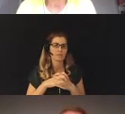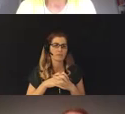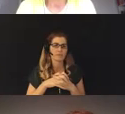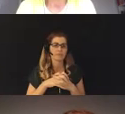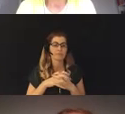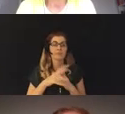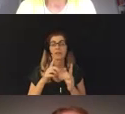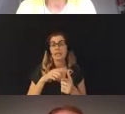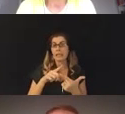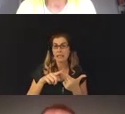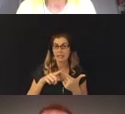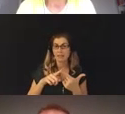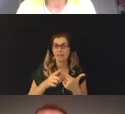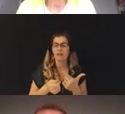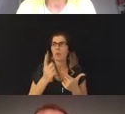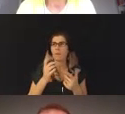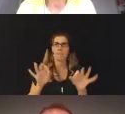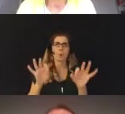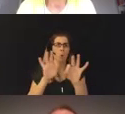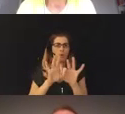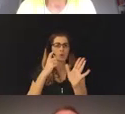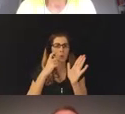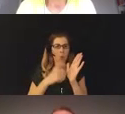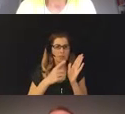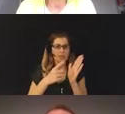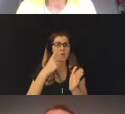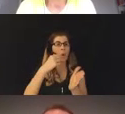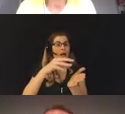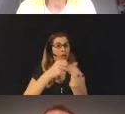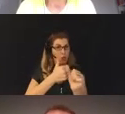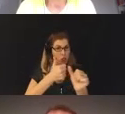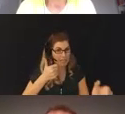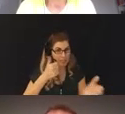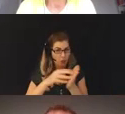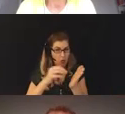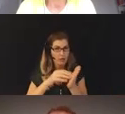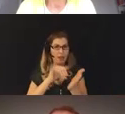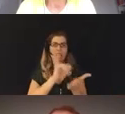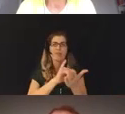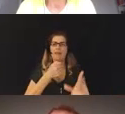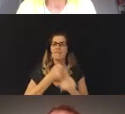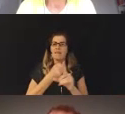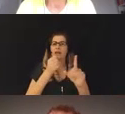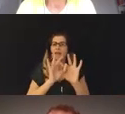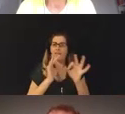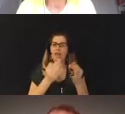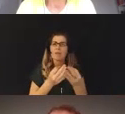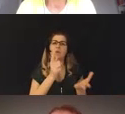And then, incredibly relevant right now as we engage in distance learning, we look at how that impacts families with internet access or